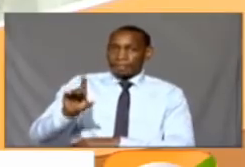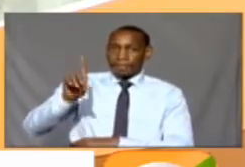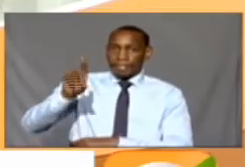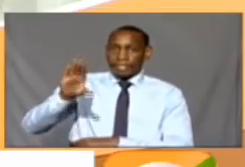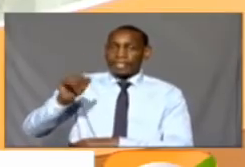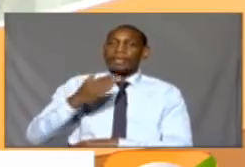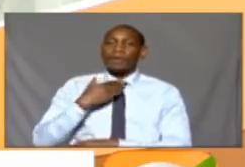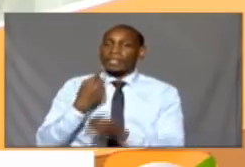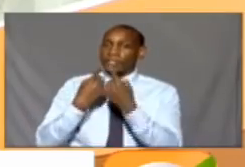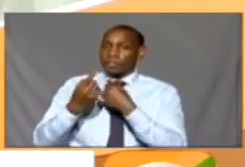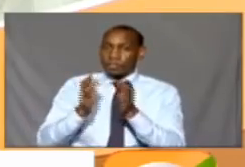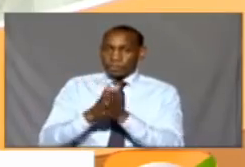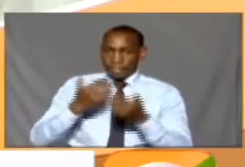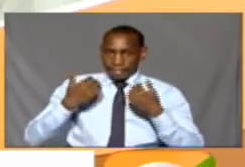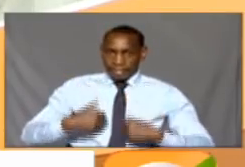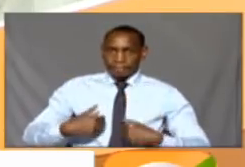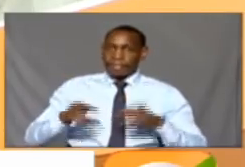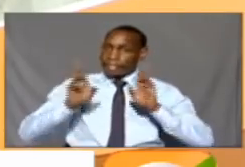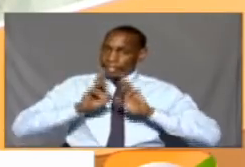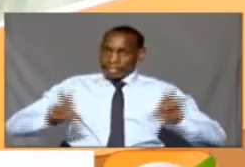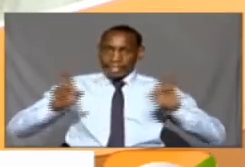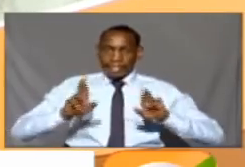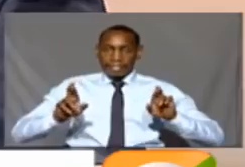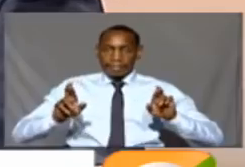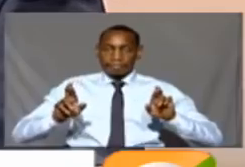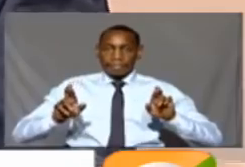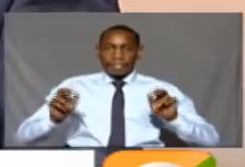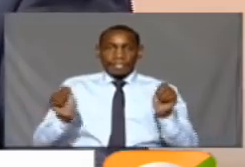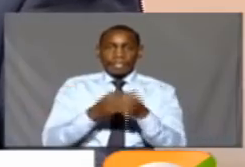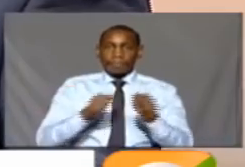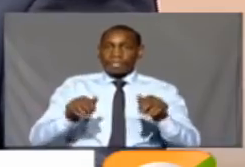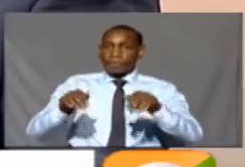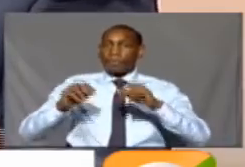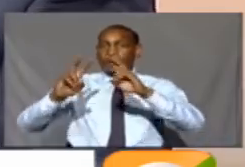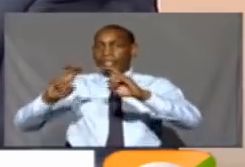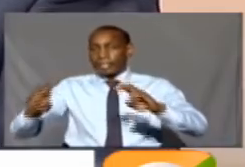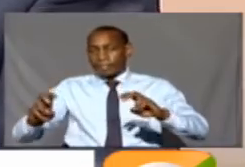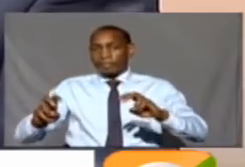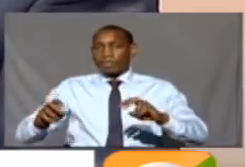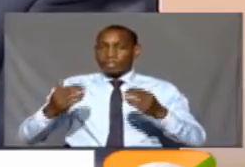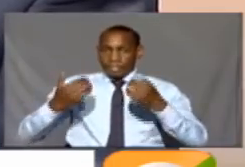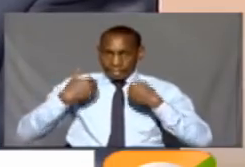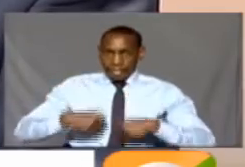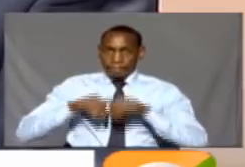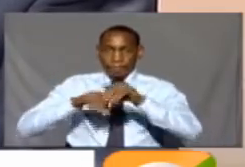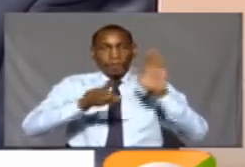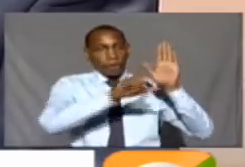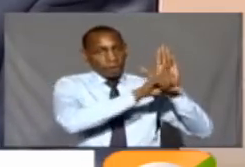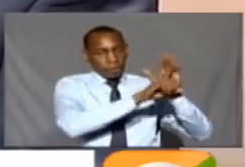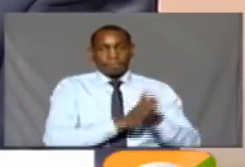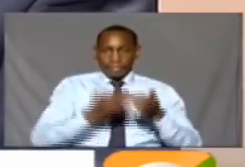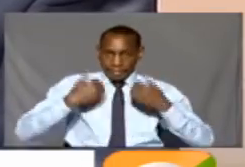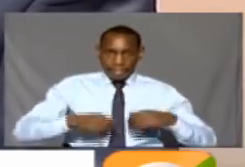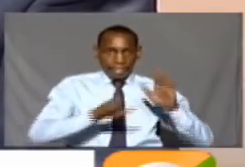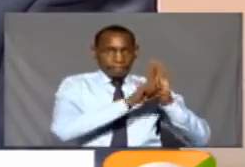I'm available. I will never wait to be looked for. Okay. I'm a law-abiding citizen, my friend. Mm-hmm. I'm a lawyer mm-hmm.